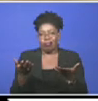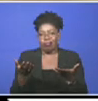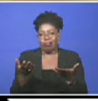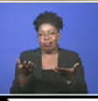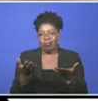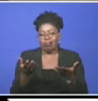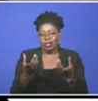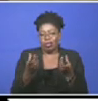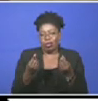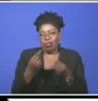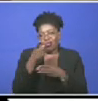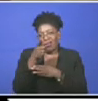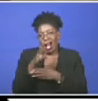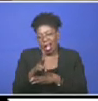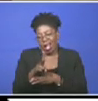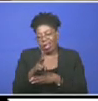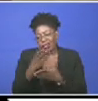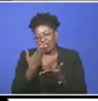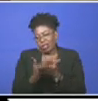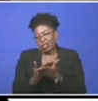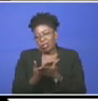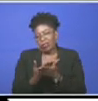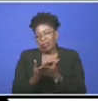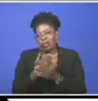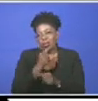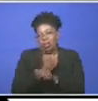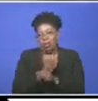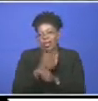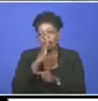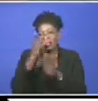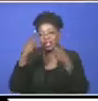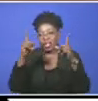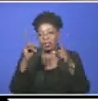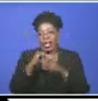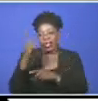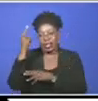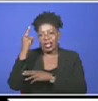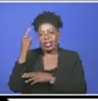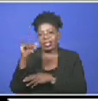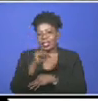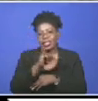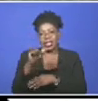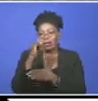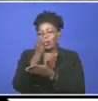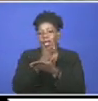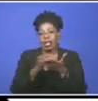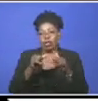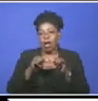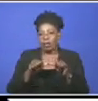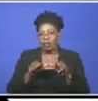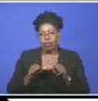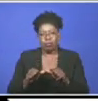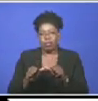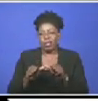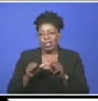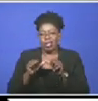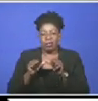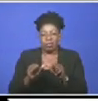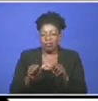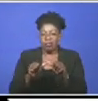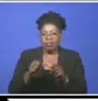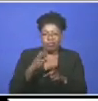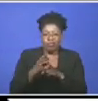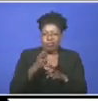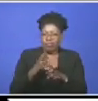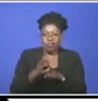do halfway decent work and be successful. And I think it's the same thing with art. You have to constantly push yourself to improve your